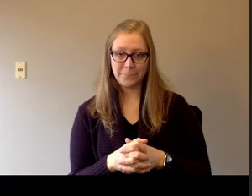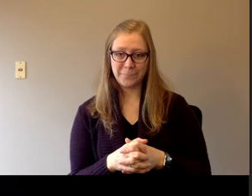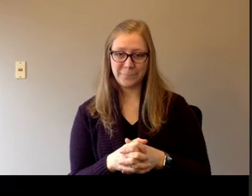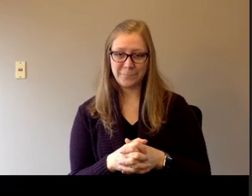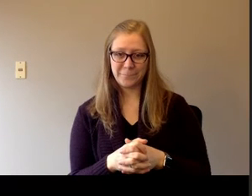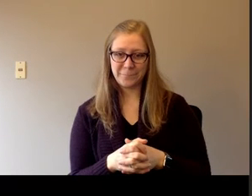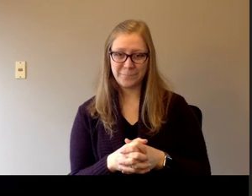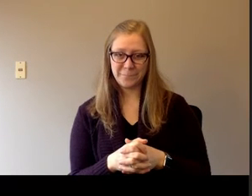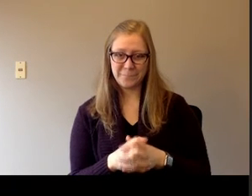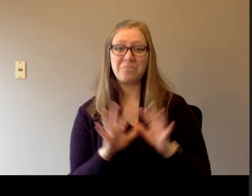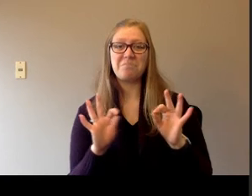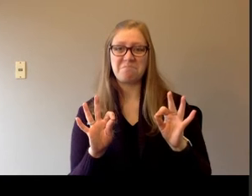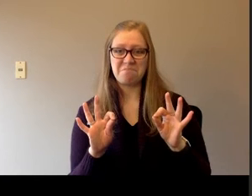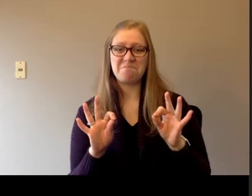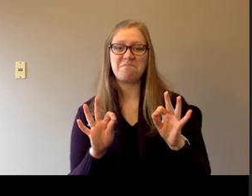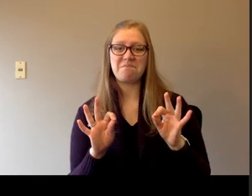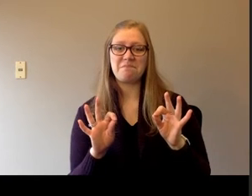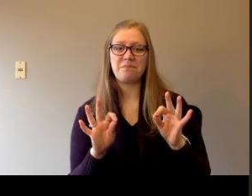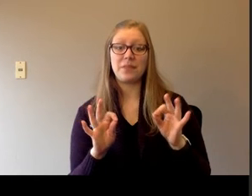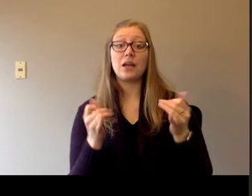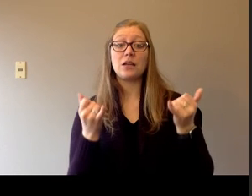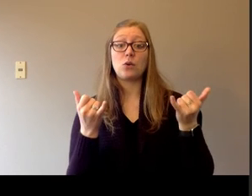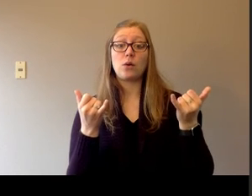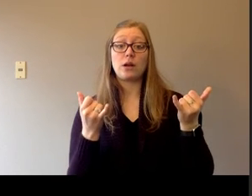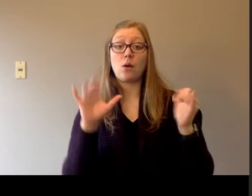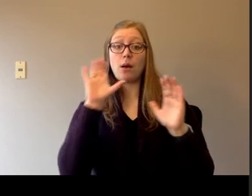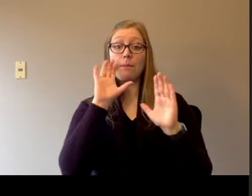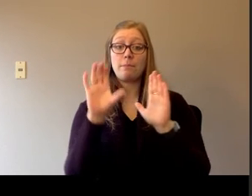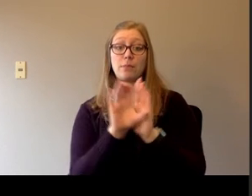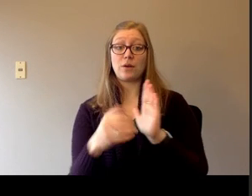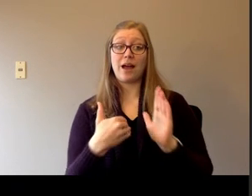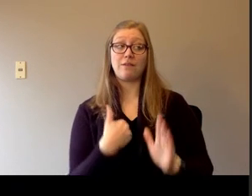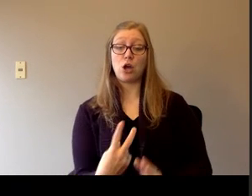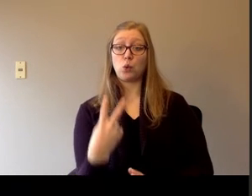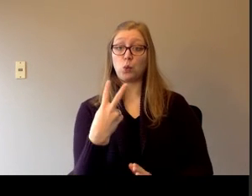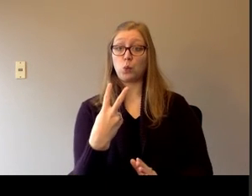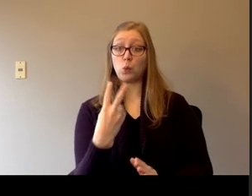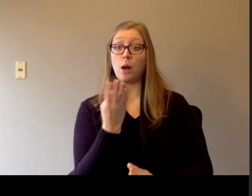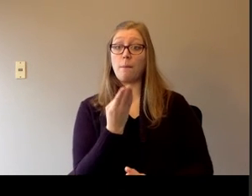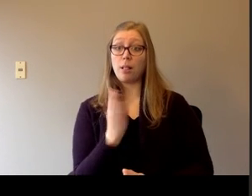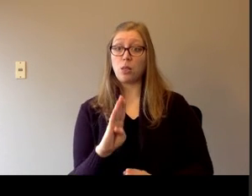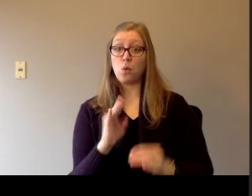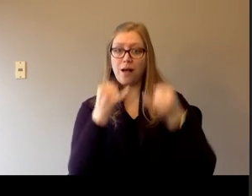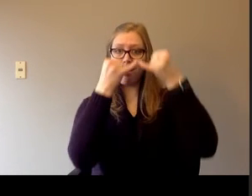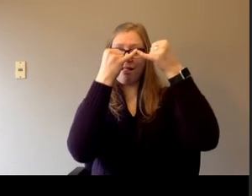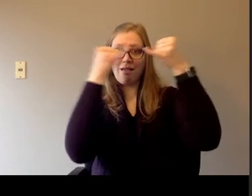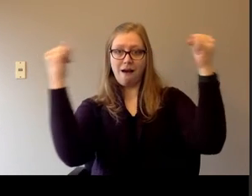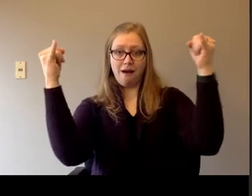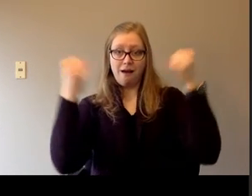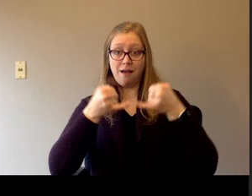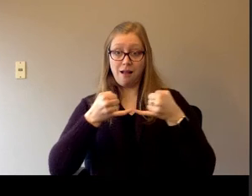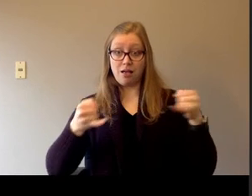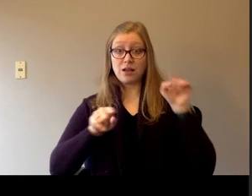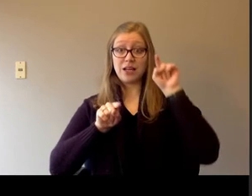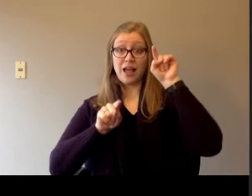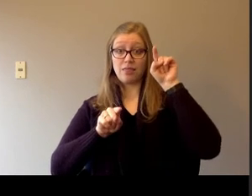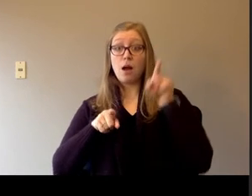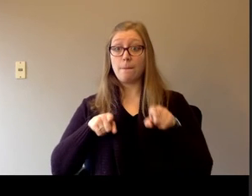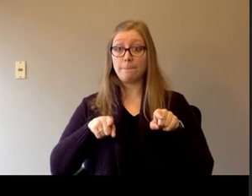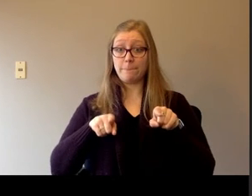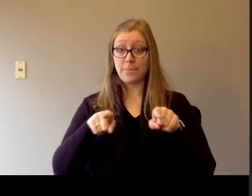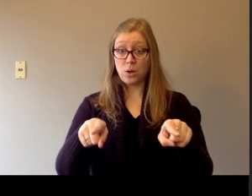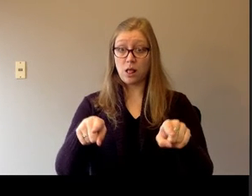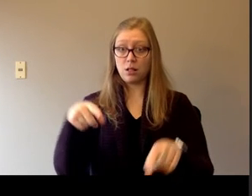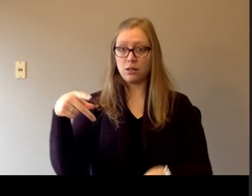There we go. Move it. All right. So right now our picture has these two blue lines that are parallel to each other.